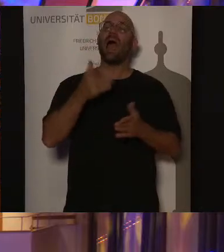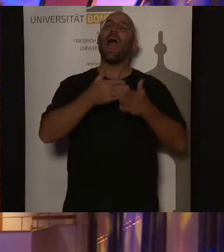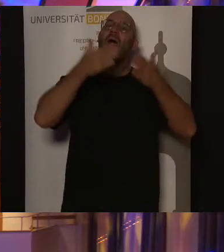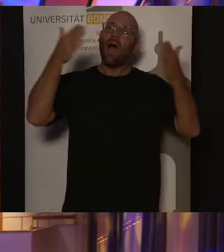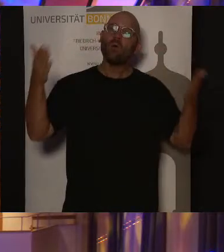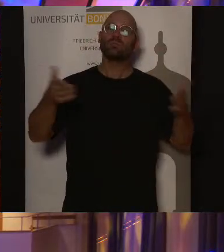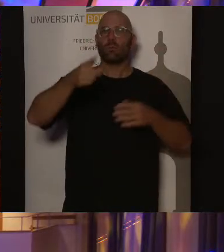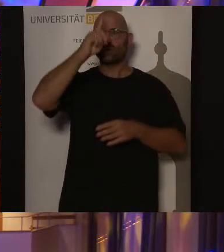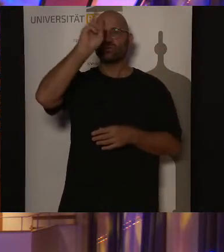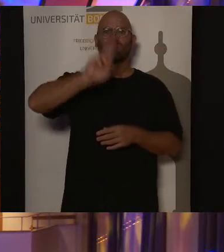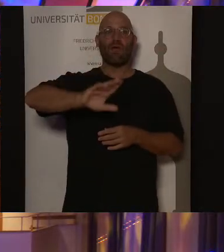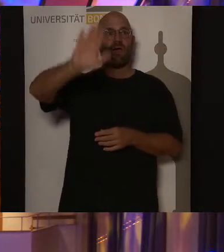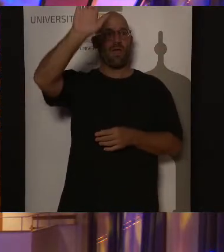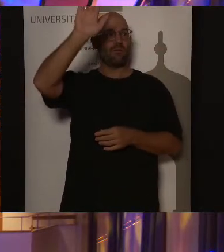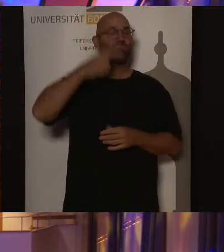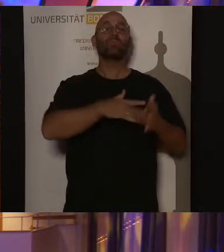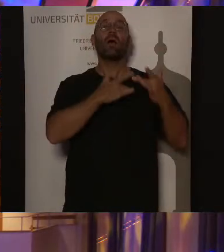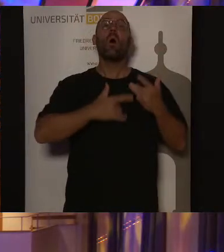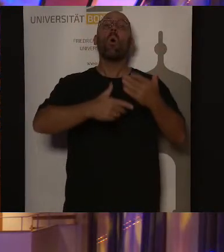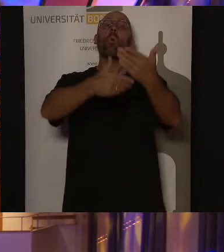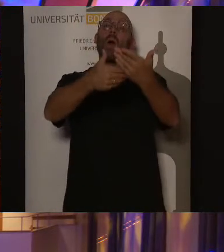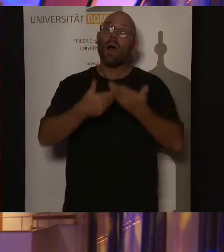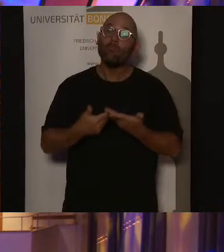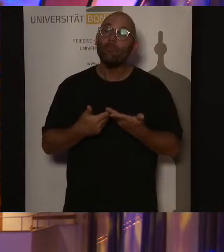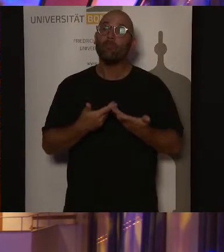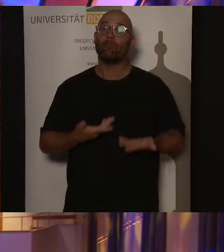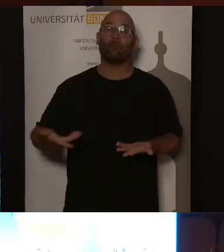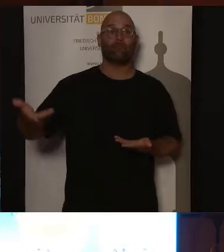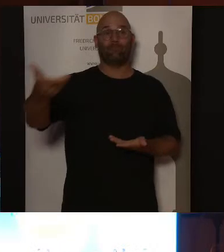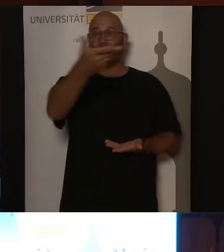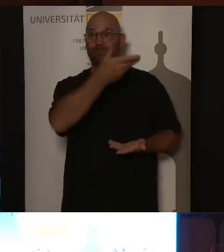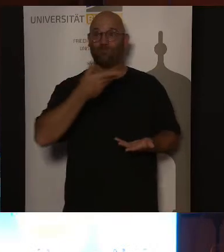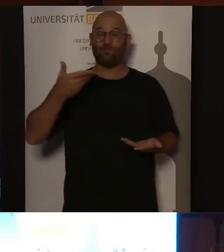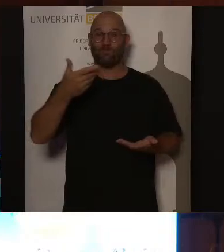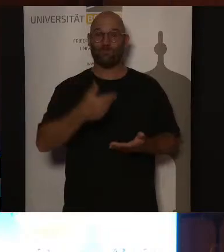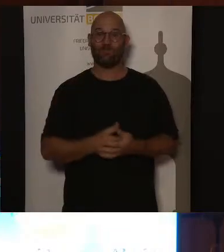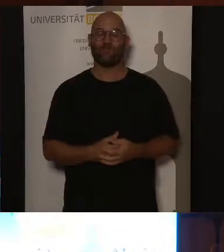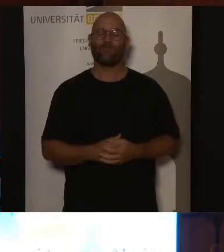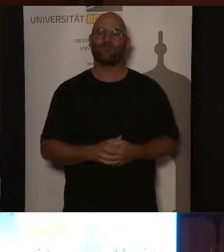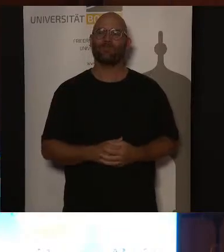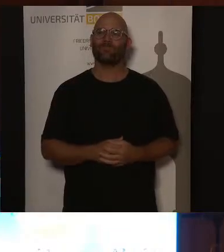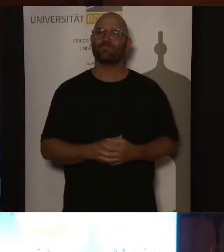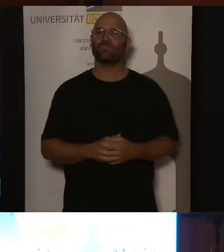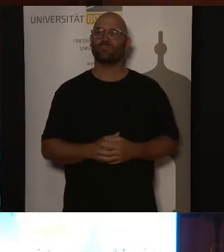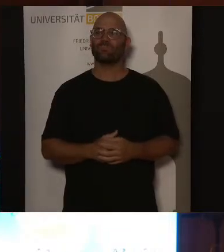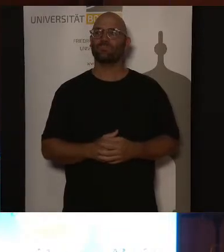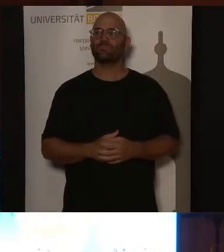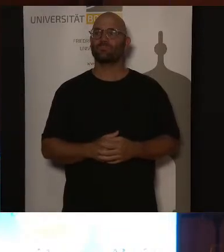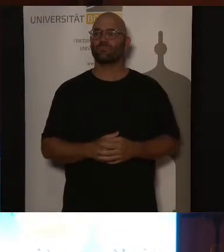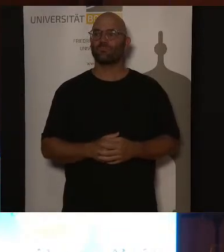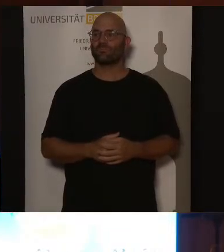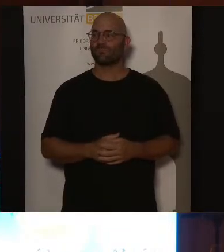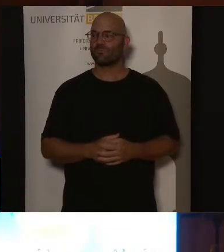Germany? Welcome, a warm welcome to everyone that you found your way to us.